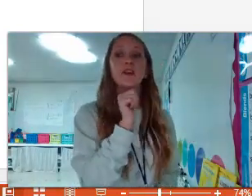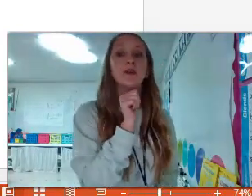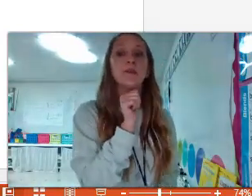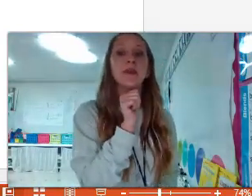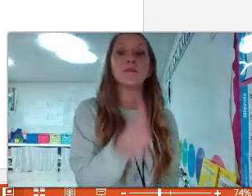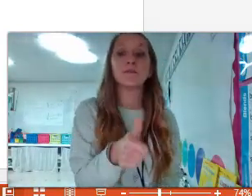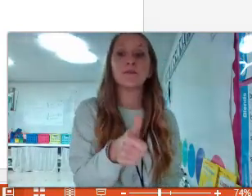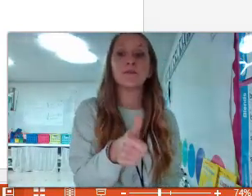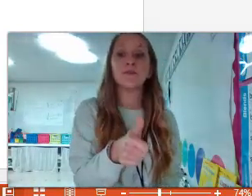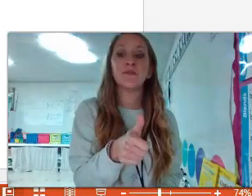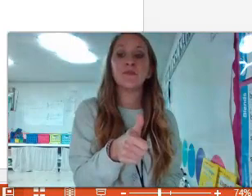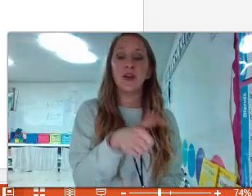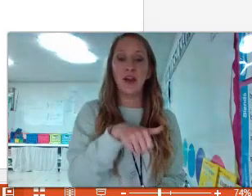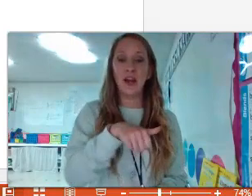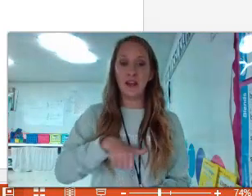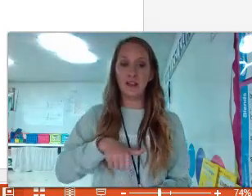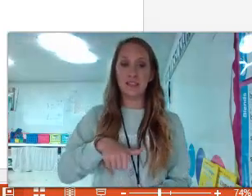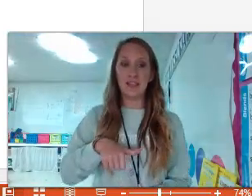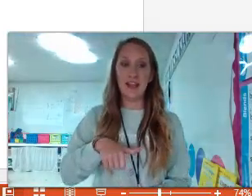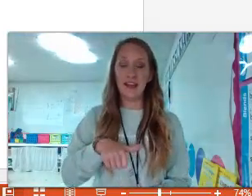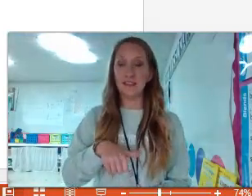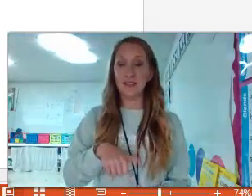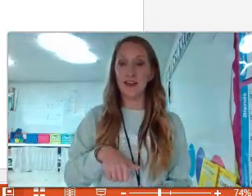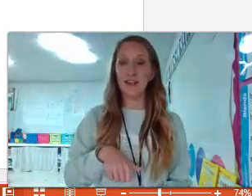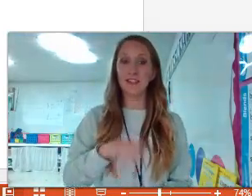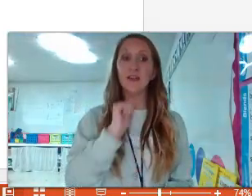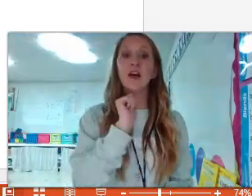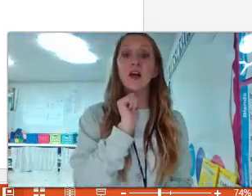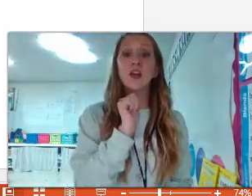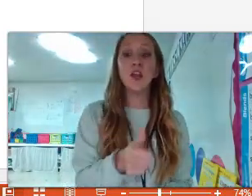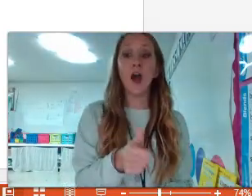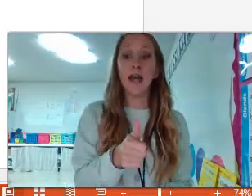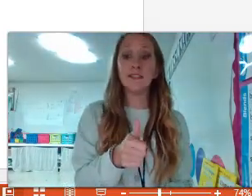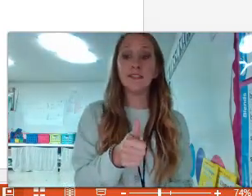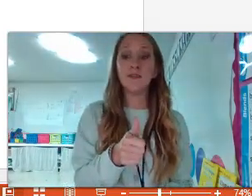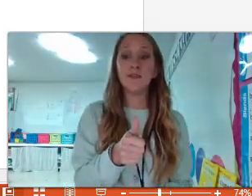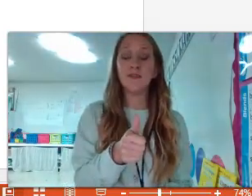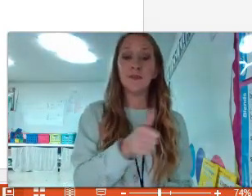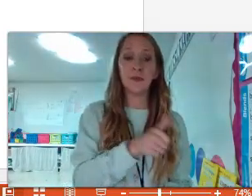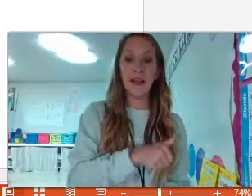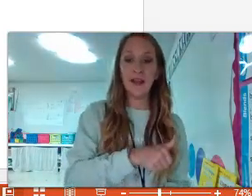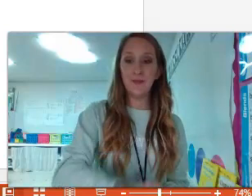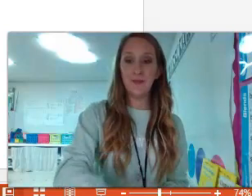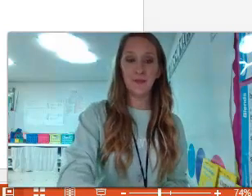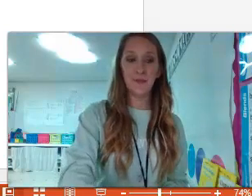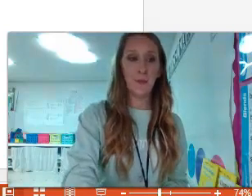so do that with me. All right, now let's say it and sign it. Not.